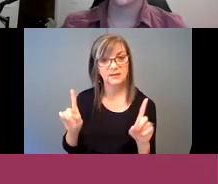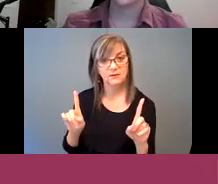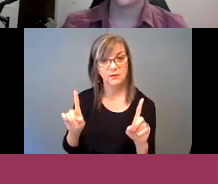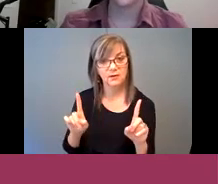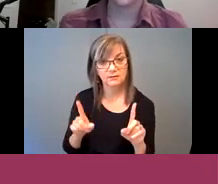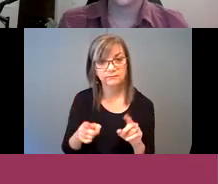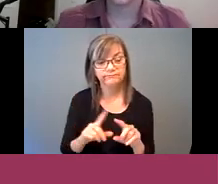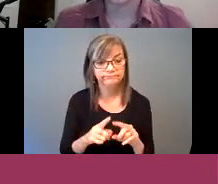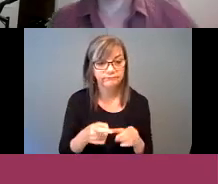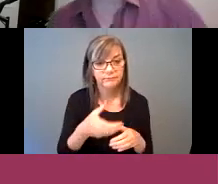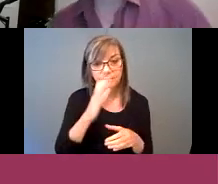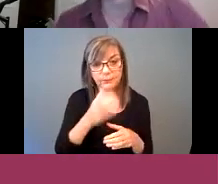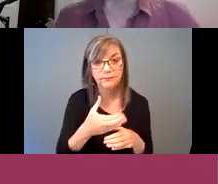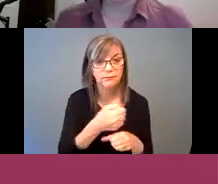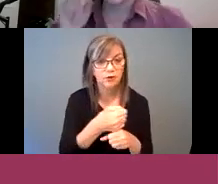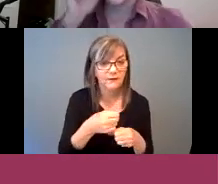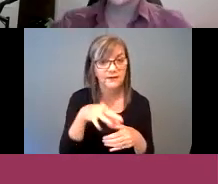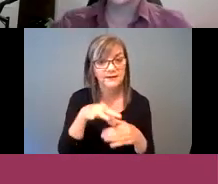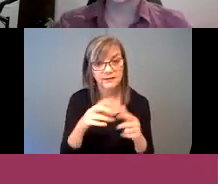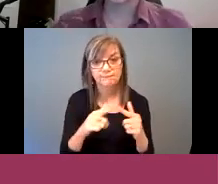beverages and other things too.